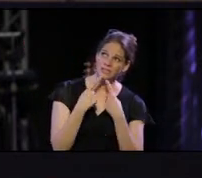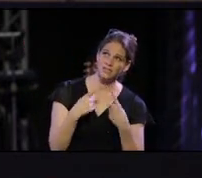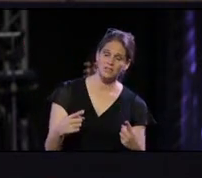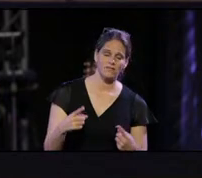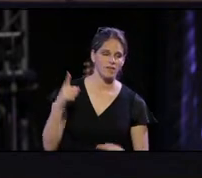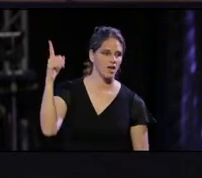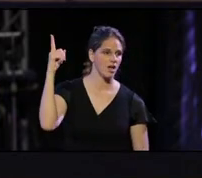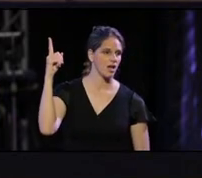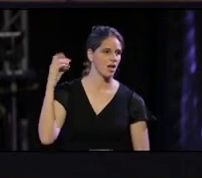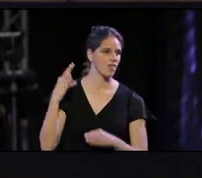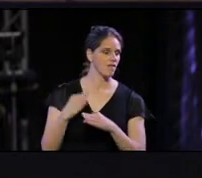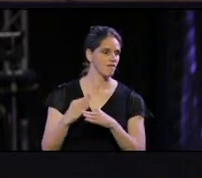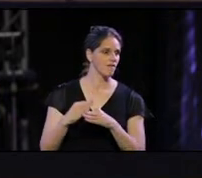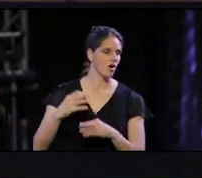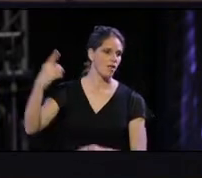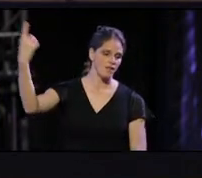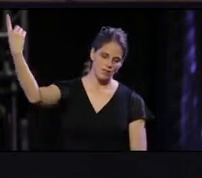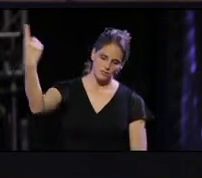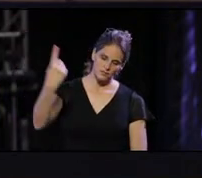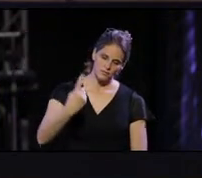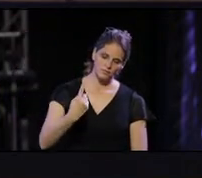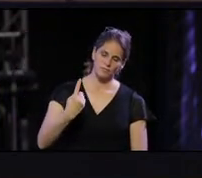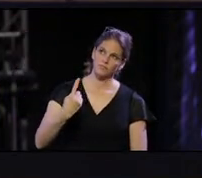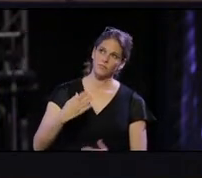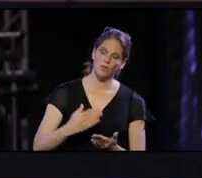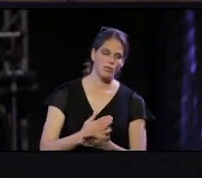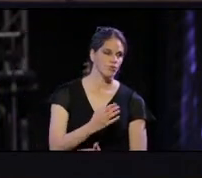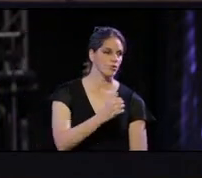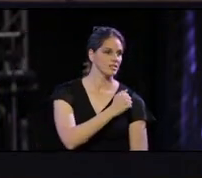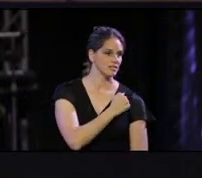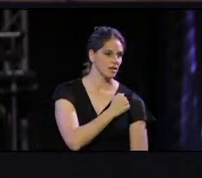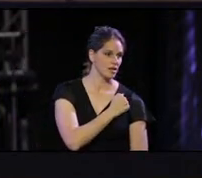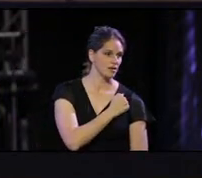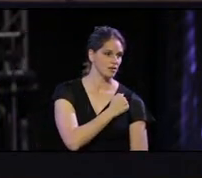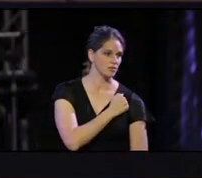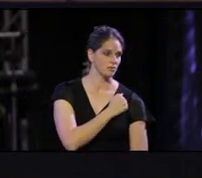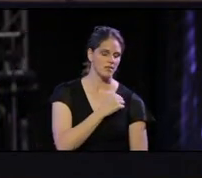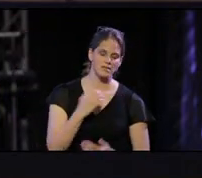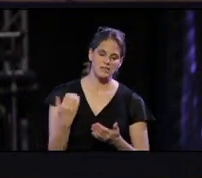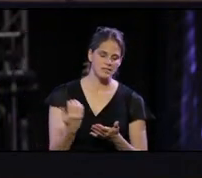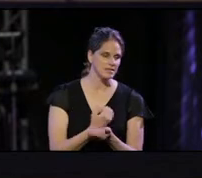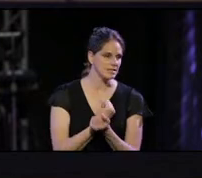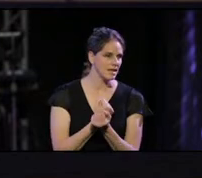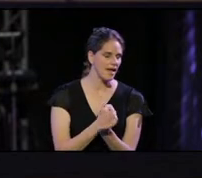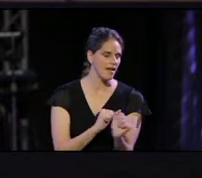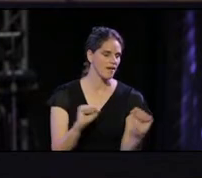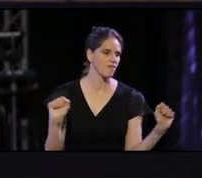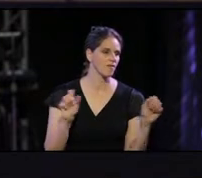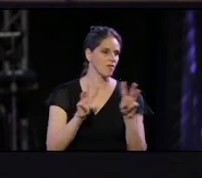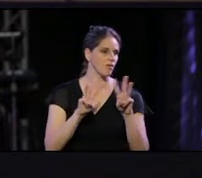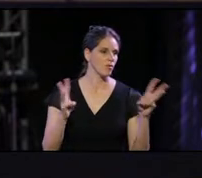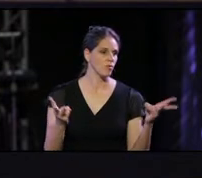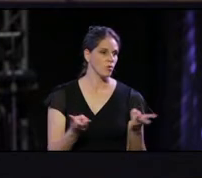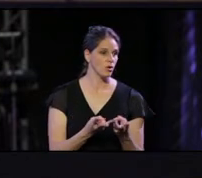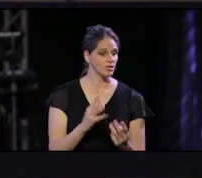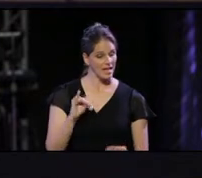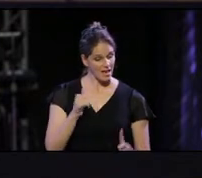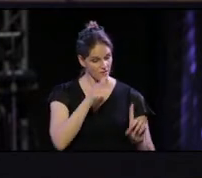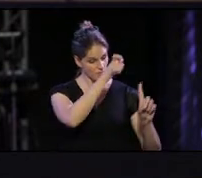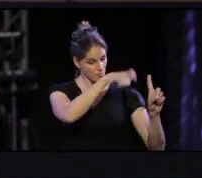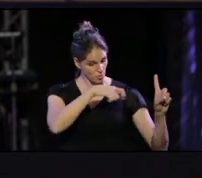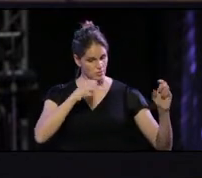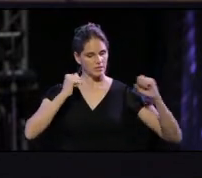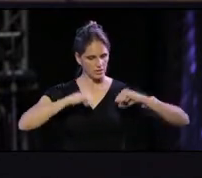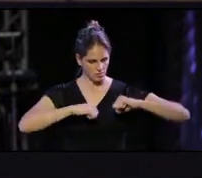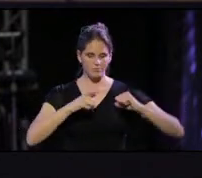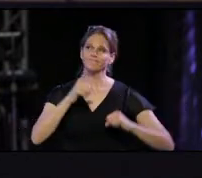to be the Savior of the world. If anyone acknowledges that Jesus is the Son of God, God lives in them